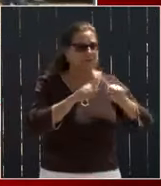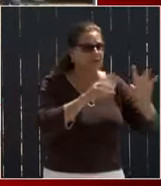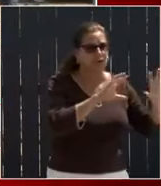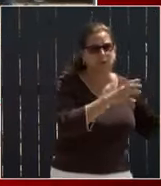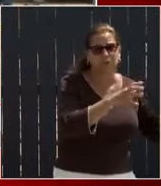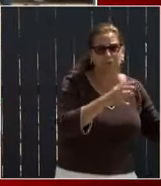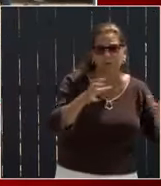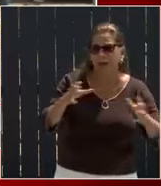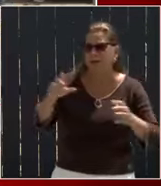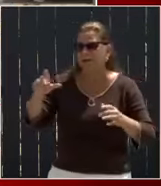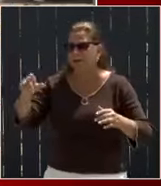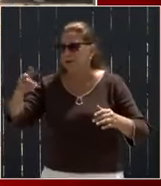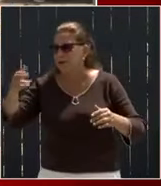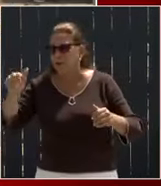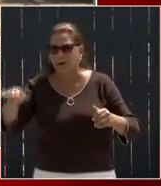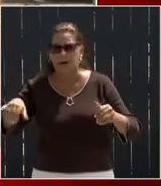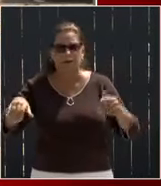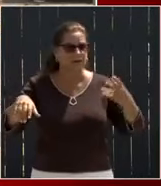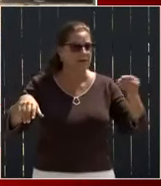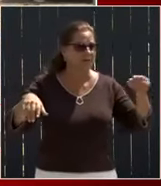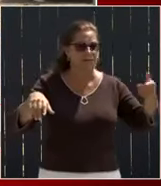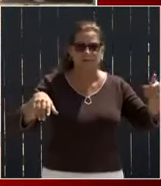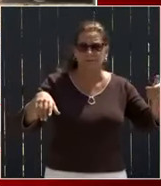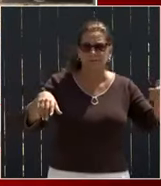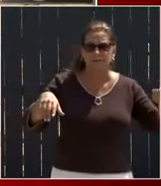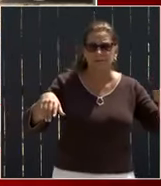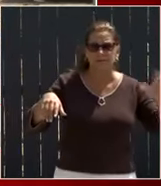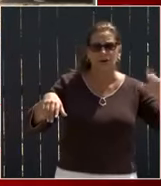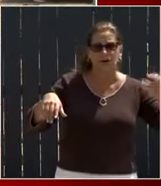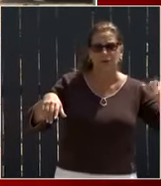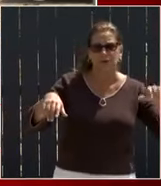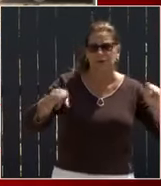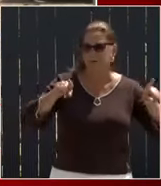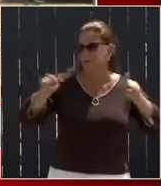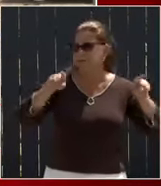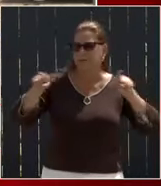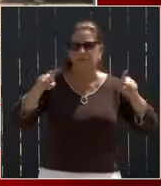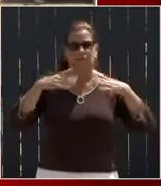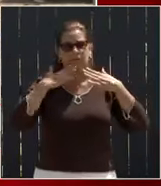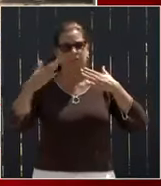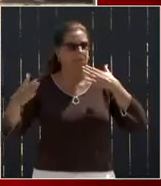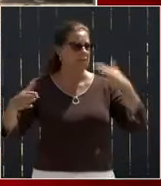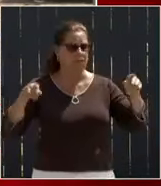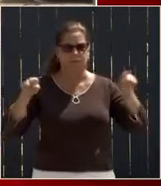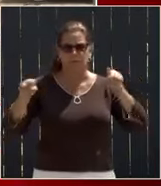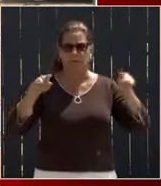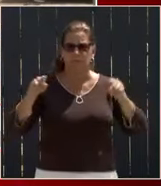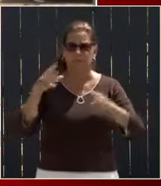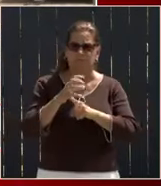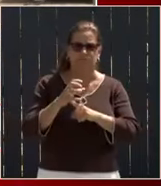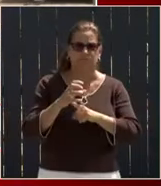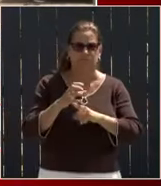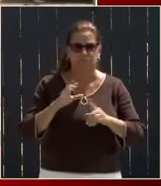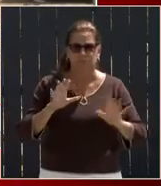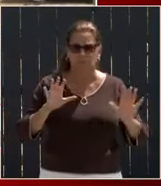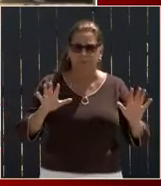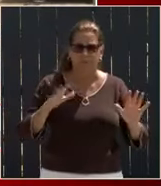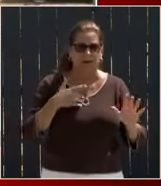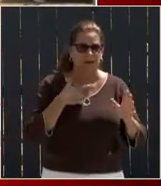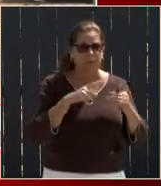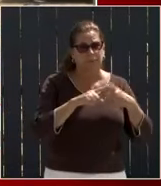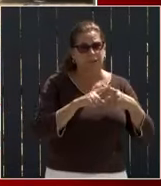done to make this happen. I am so delighted. It took real perseverance to be able to make this happen, and